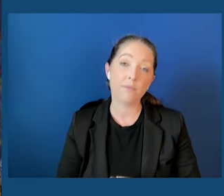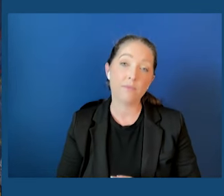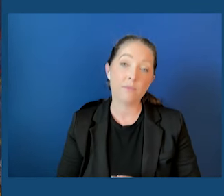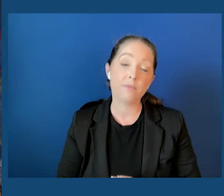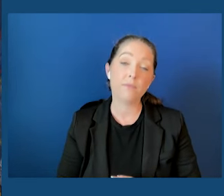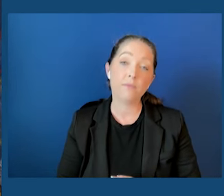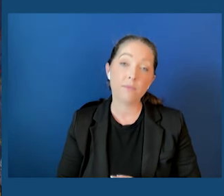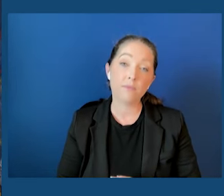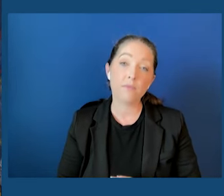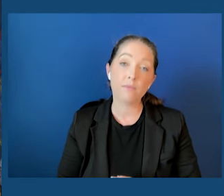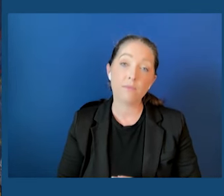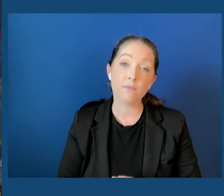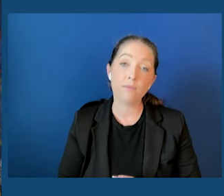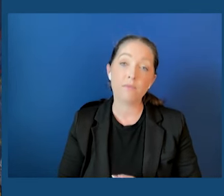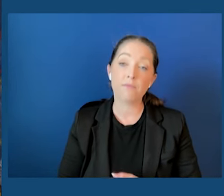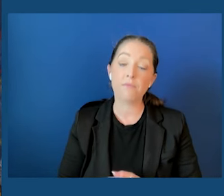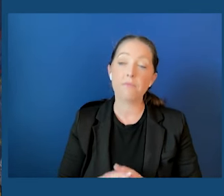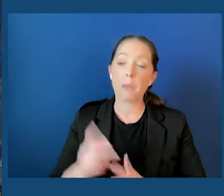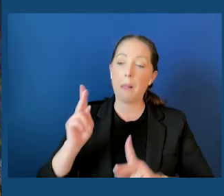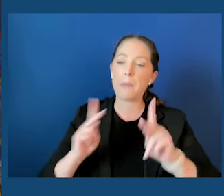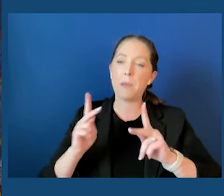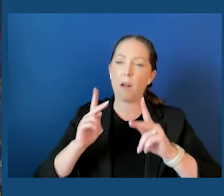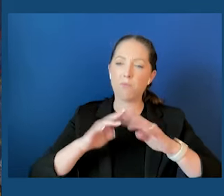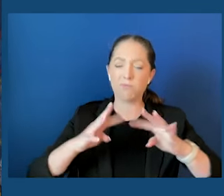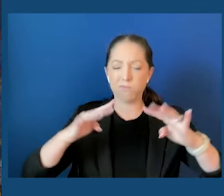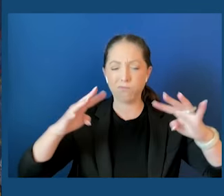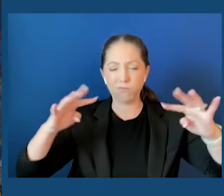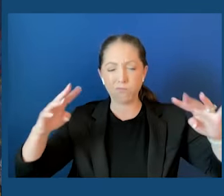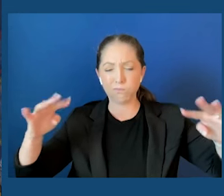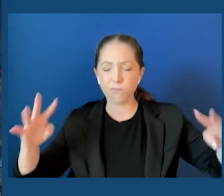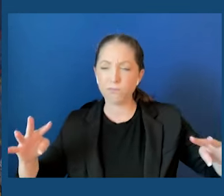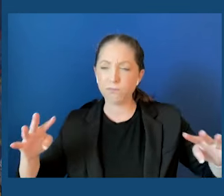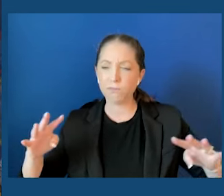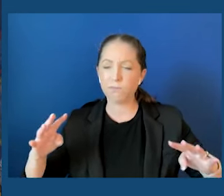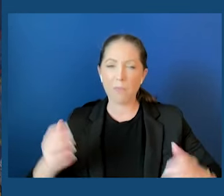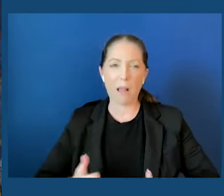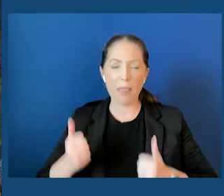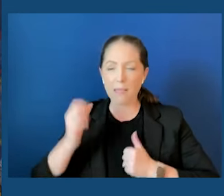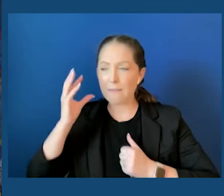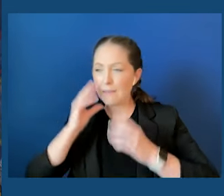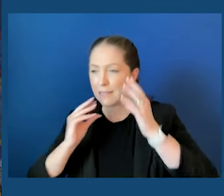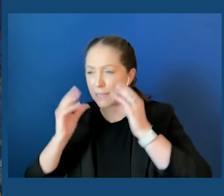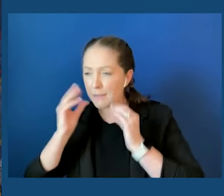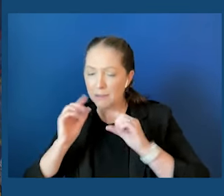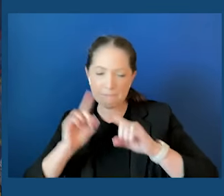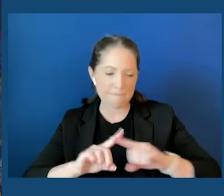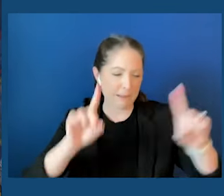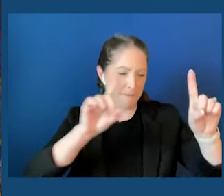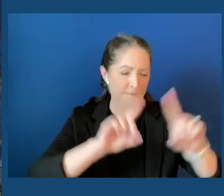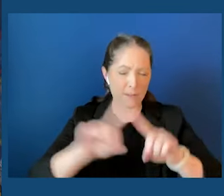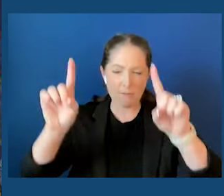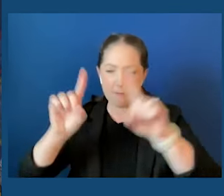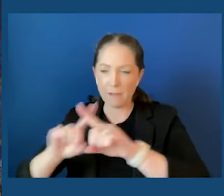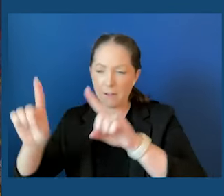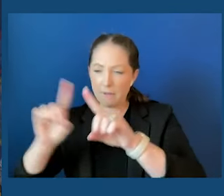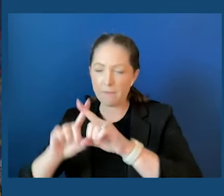Assembled from different walks of life, different lived experiences, all separated by the uniqueness of our